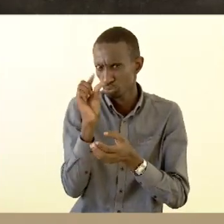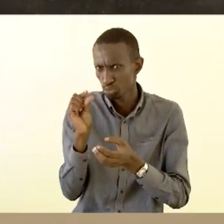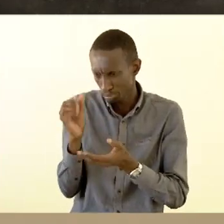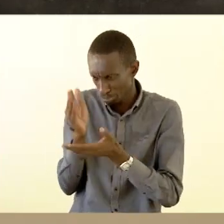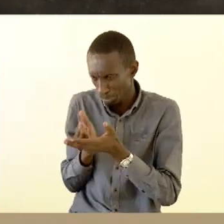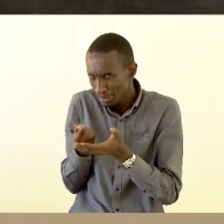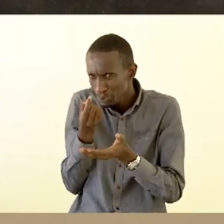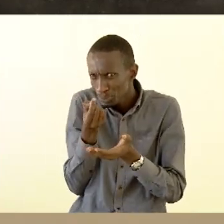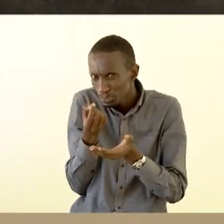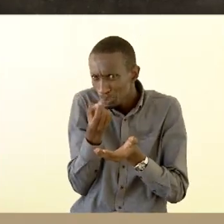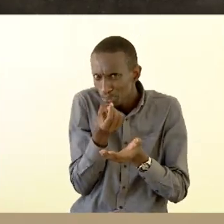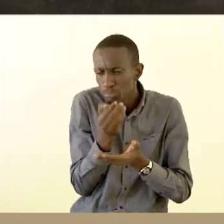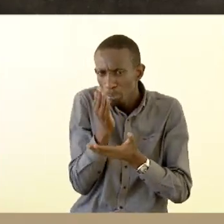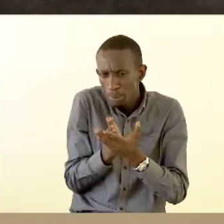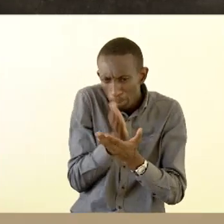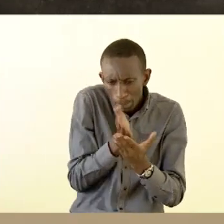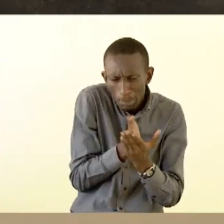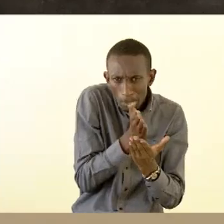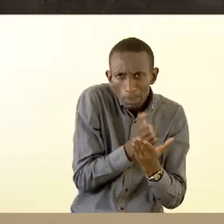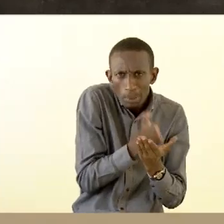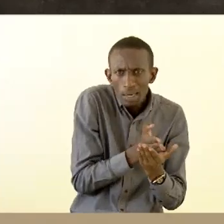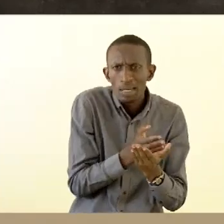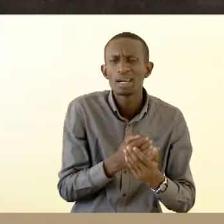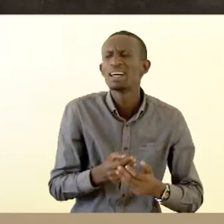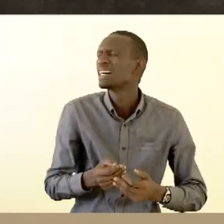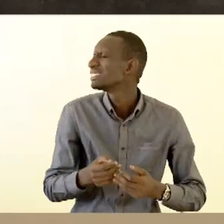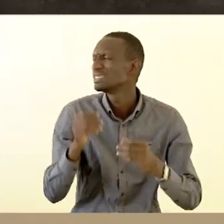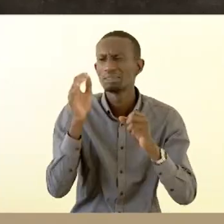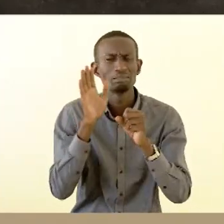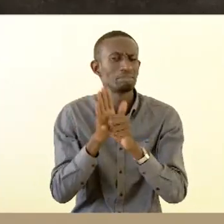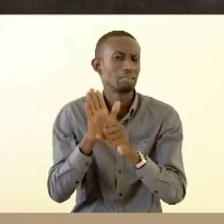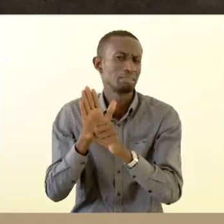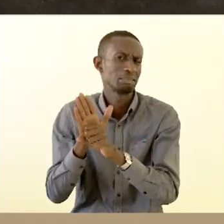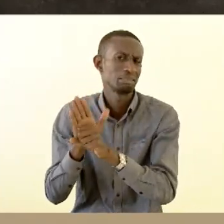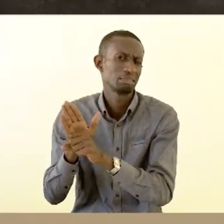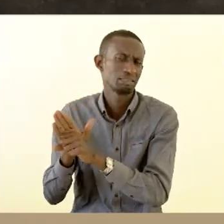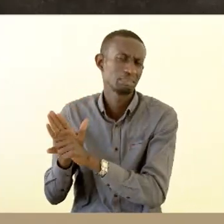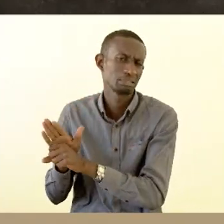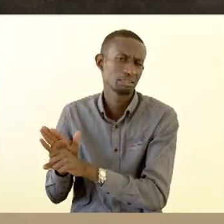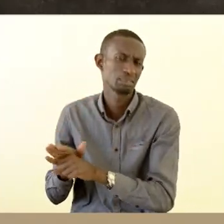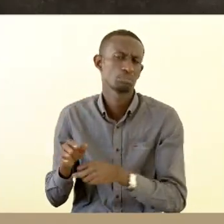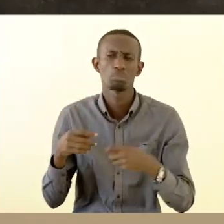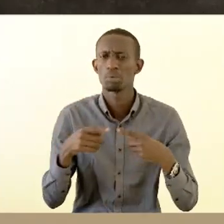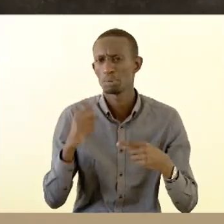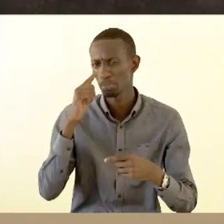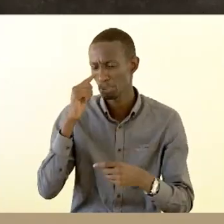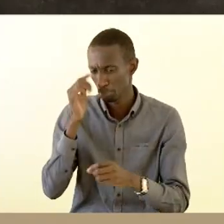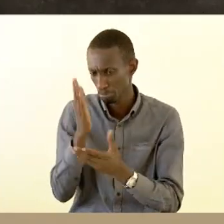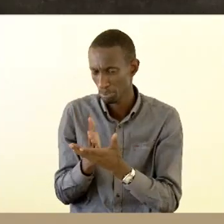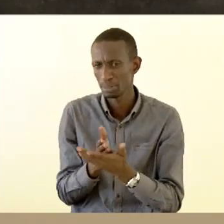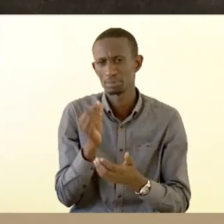And we have found that there exist 3 main subatomic particles. Do you remember